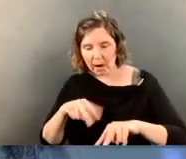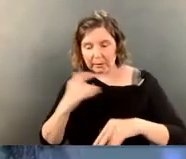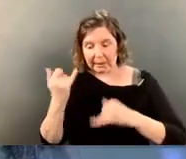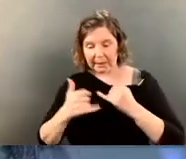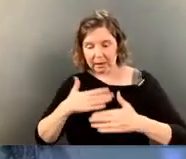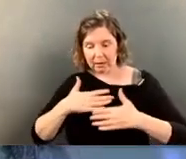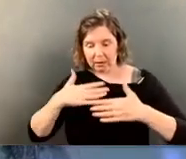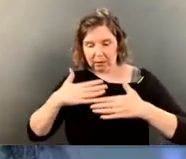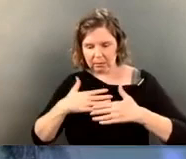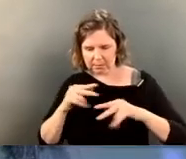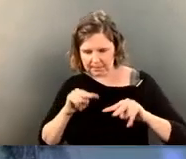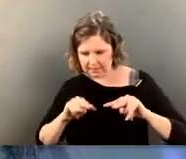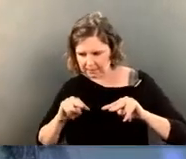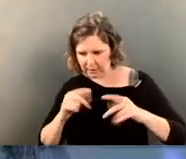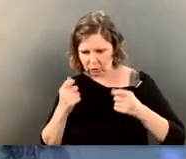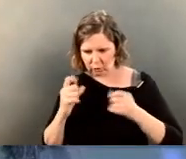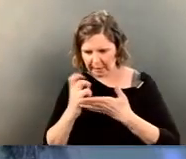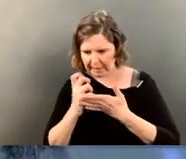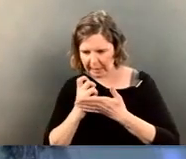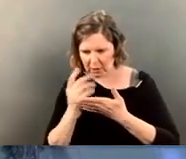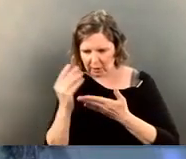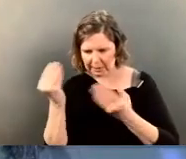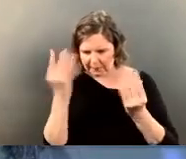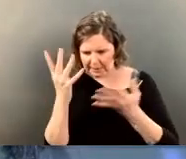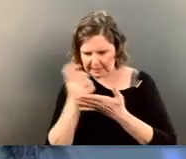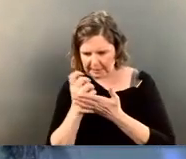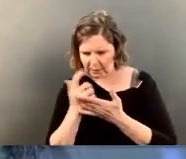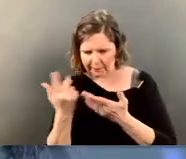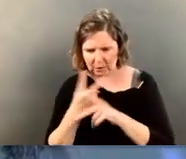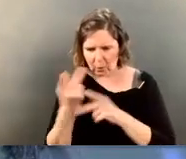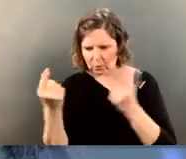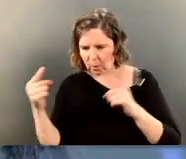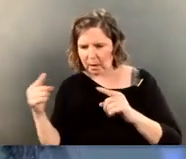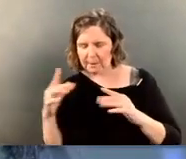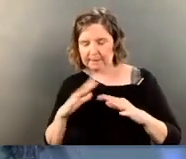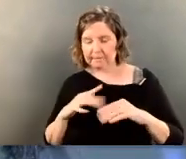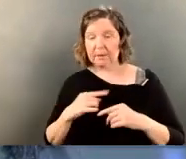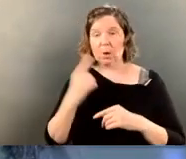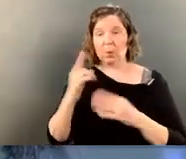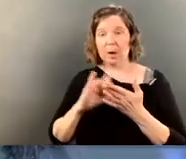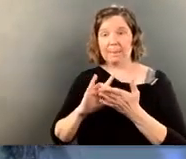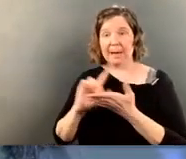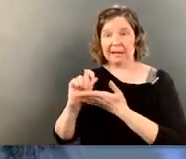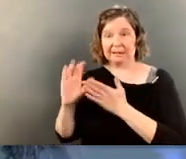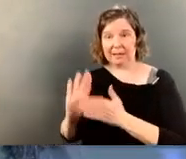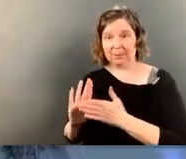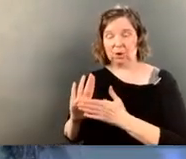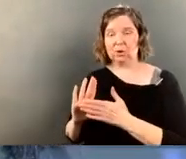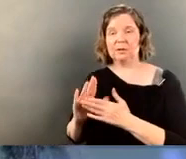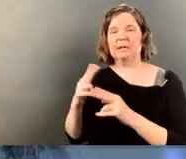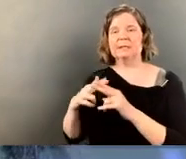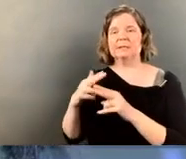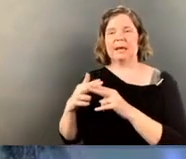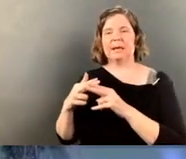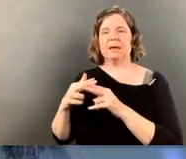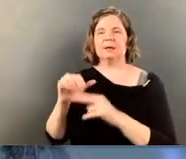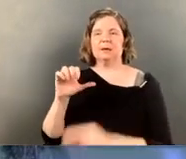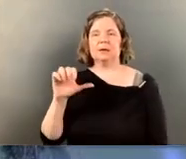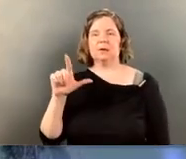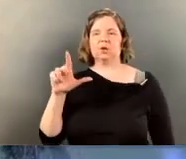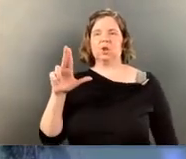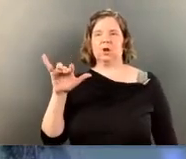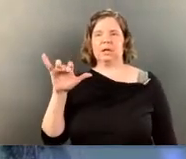breaths because they're trying to gather signs and trying to figure out what was going on. And there's one medical examiner, it's his name,